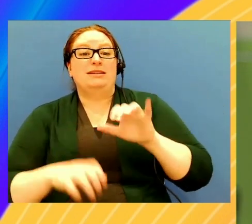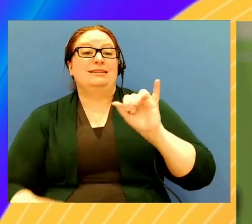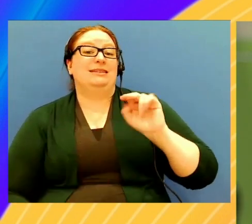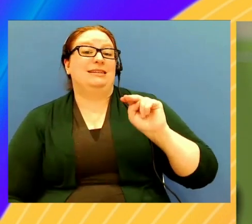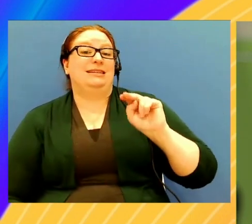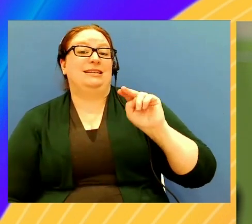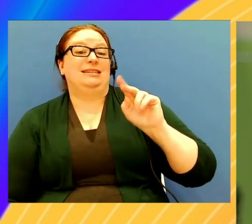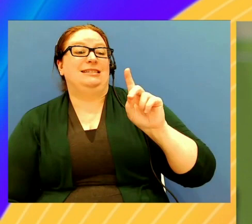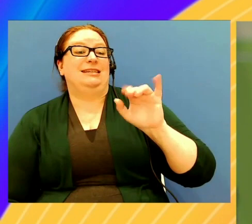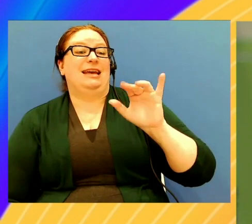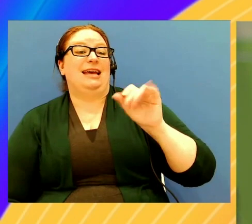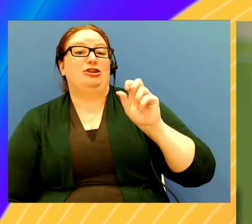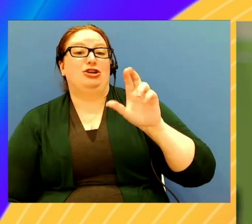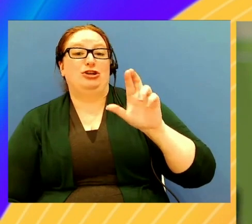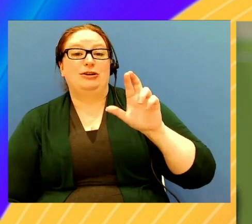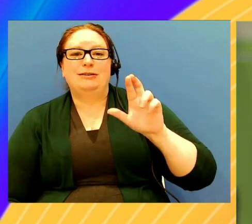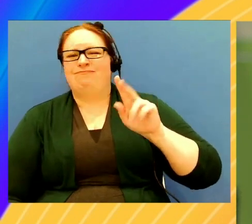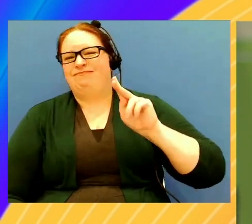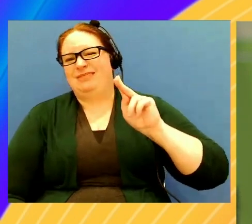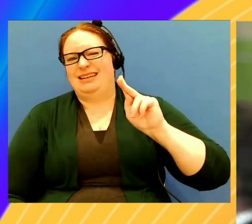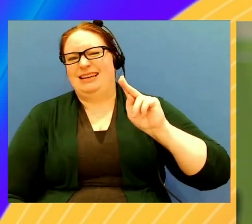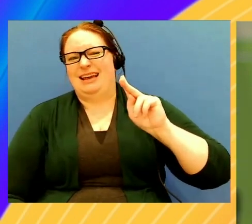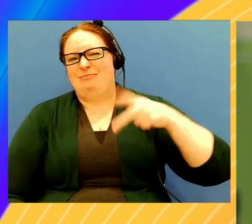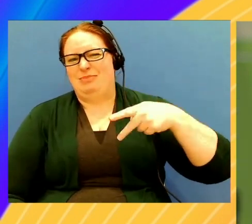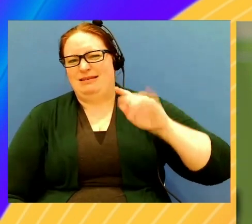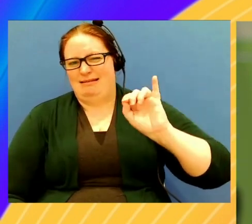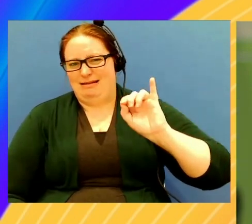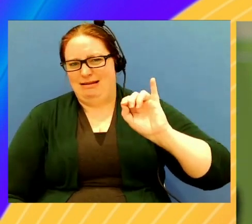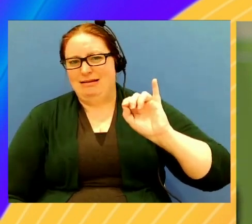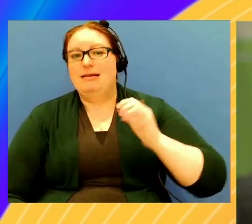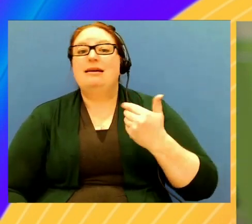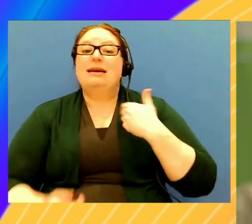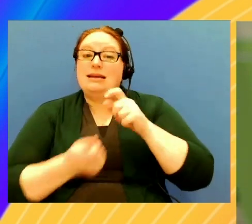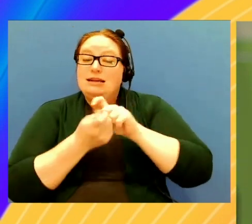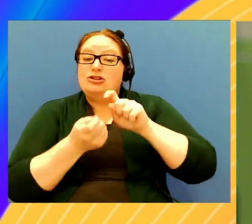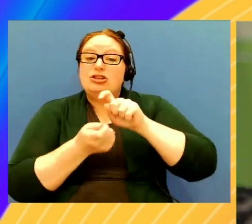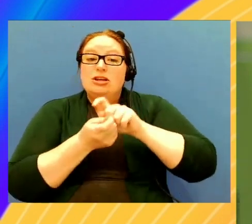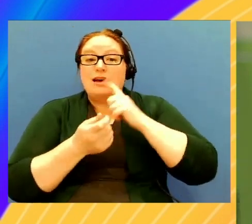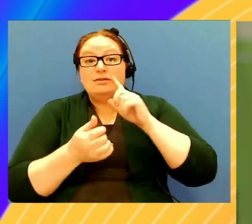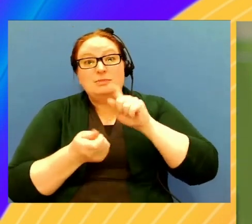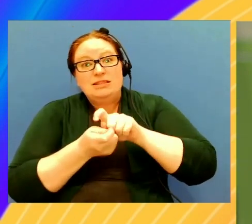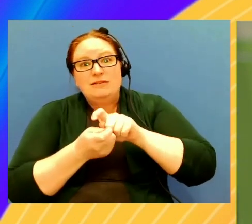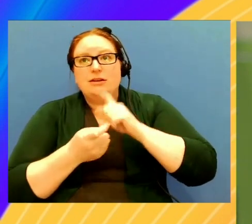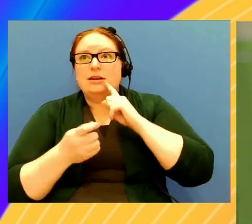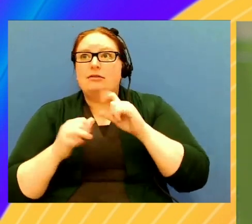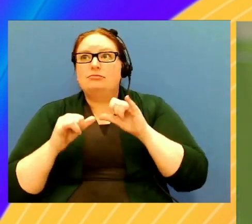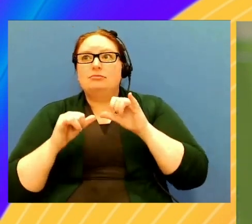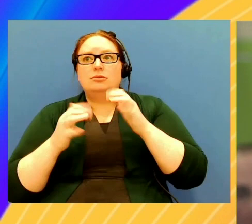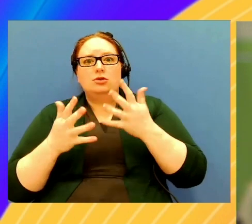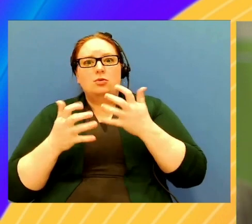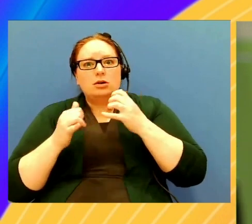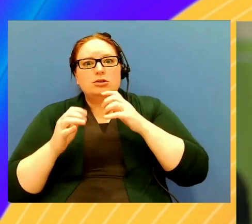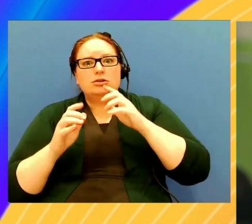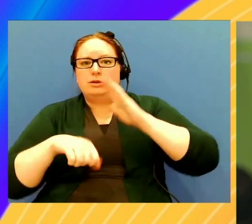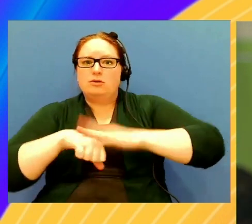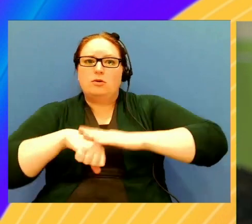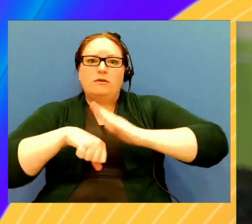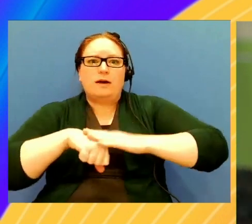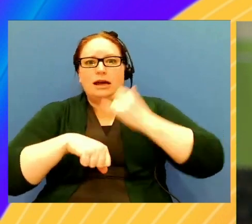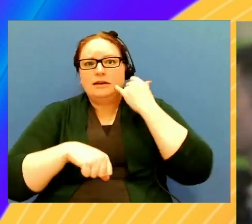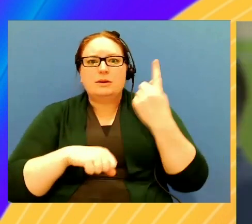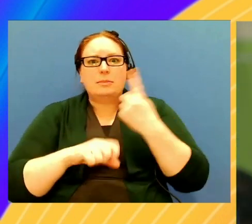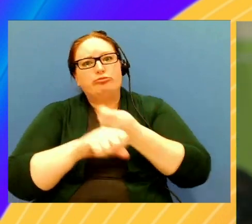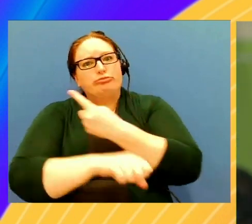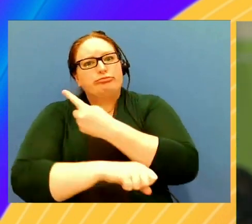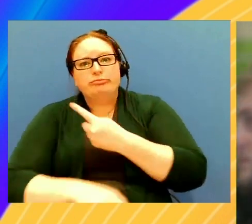unique metrics based on which you would want to scale the applications, or get notified if things go sideways. So we're going to talk about custom metrics, and we're going to